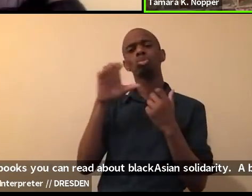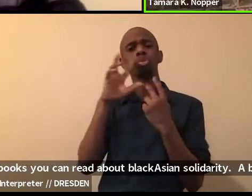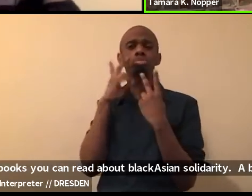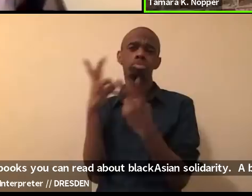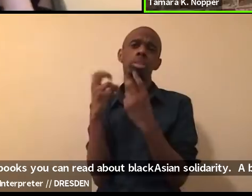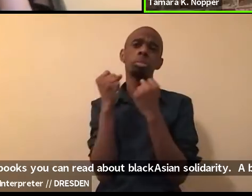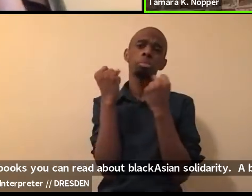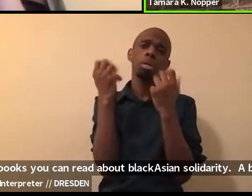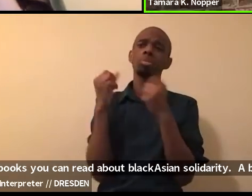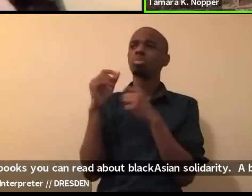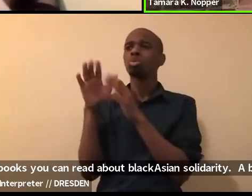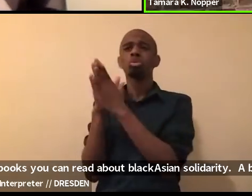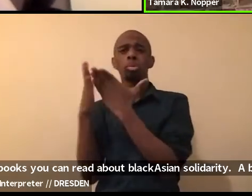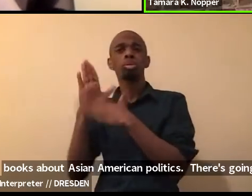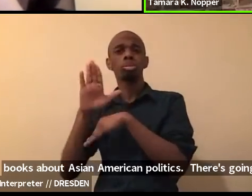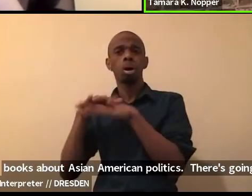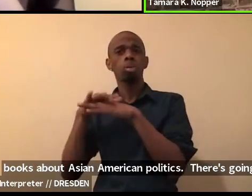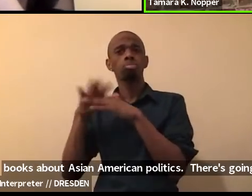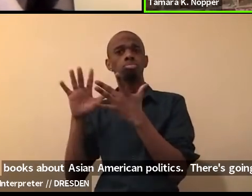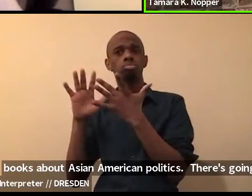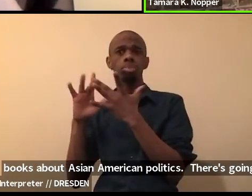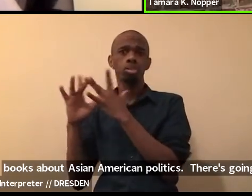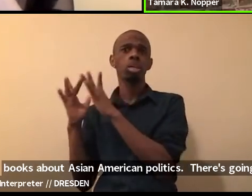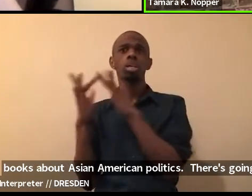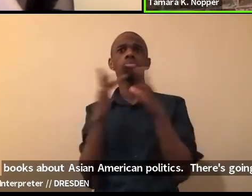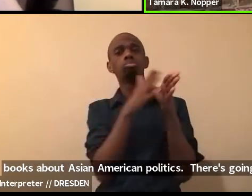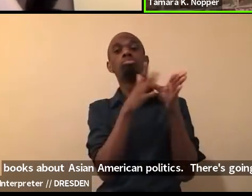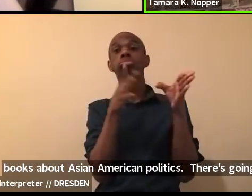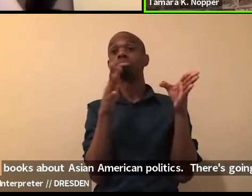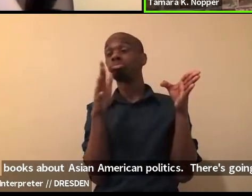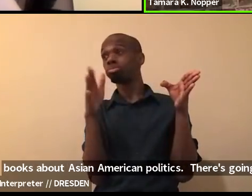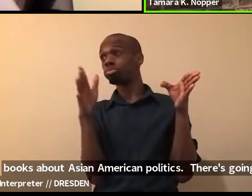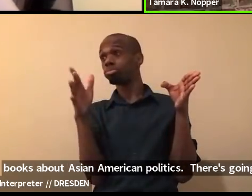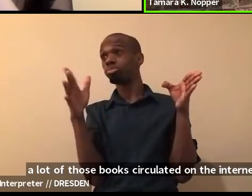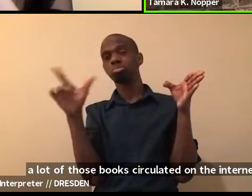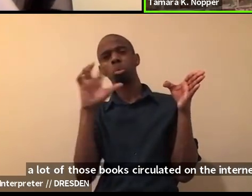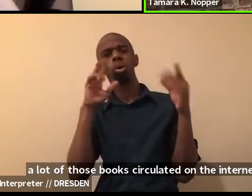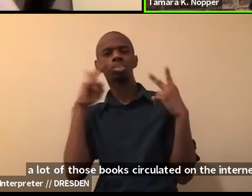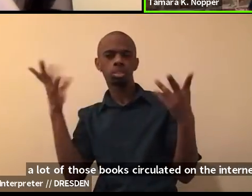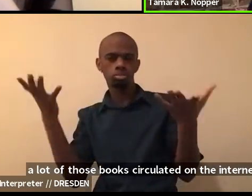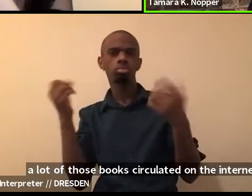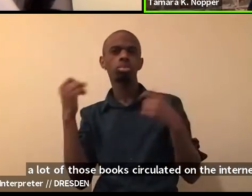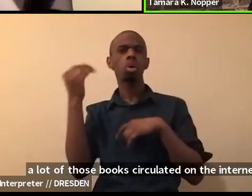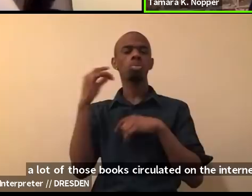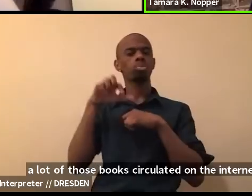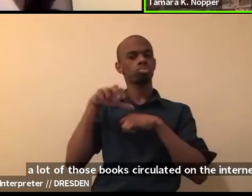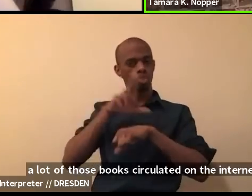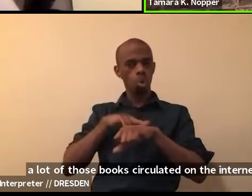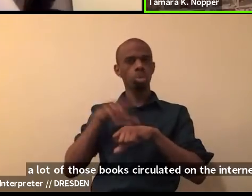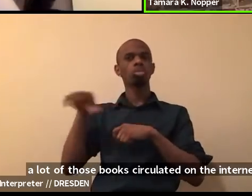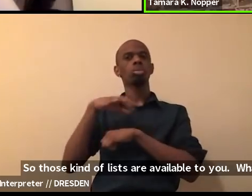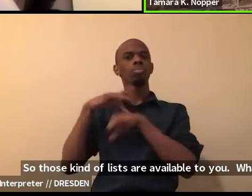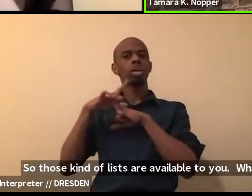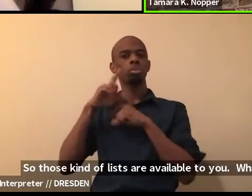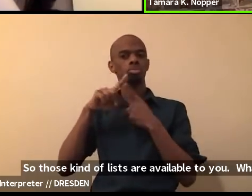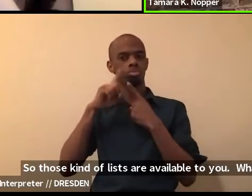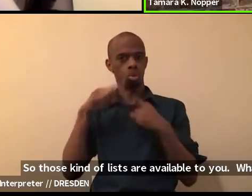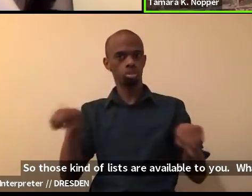the internet and so forth, right? And you're going to see reading lists. So those kind of lists are available to you. What I would say is when you're reading